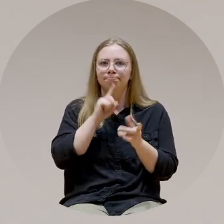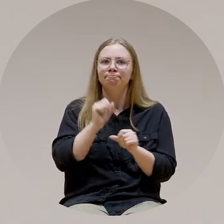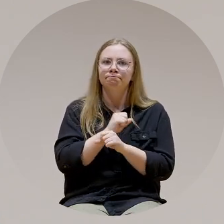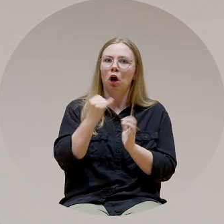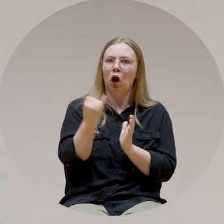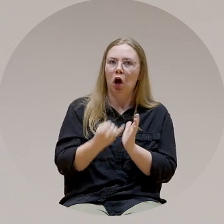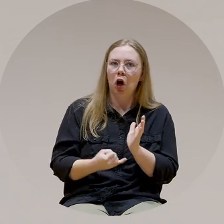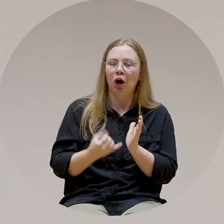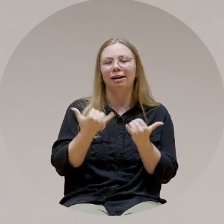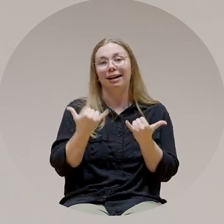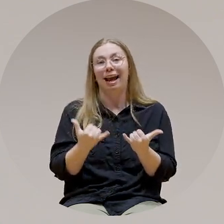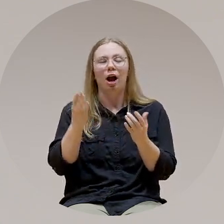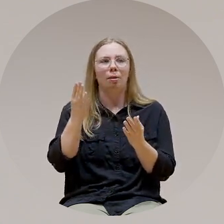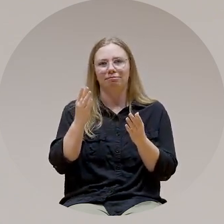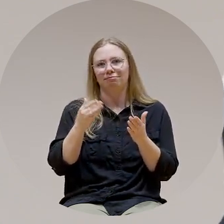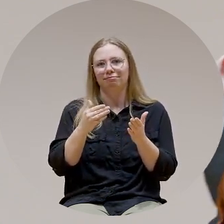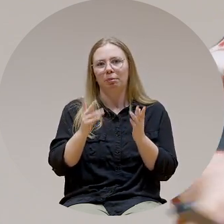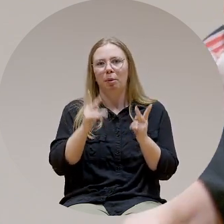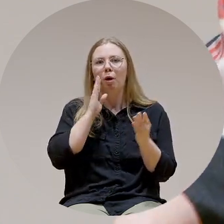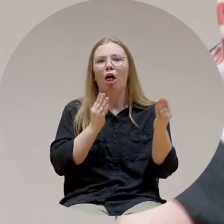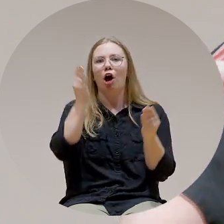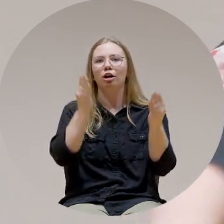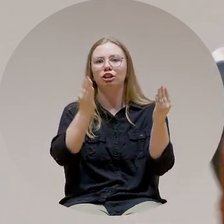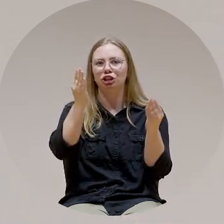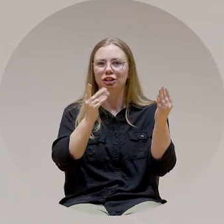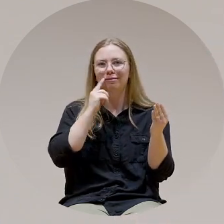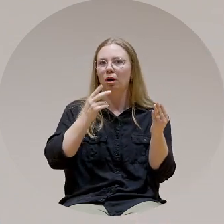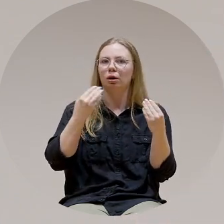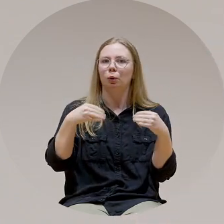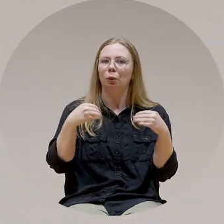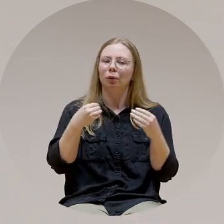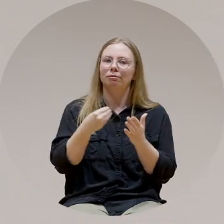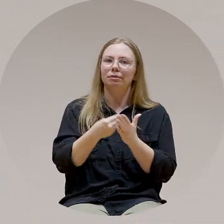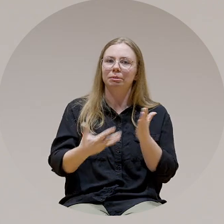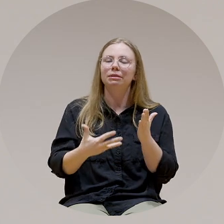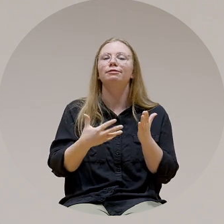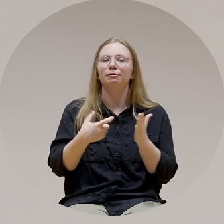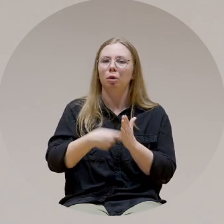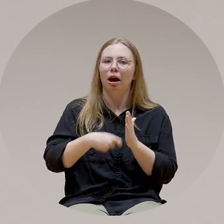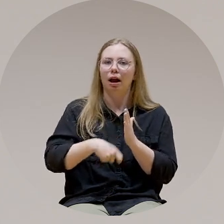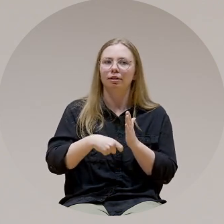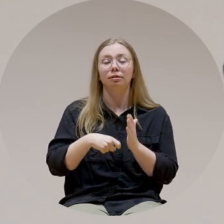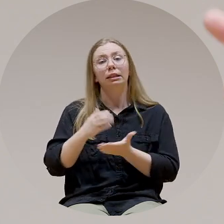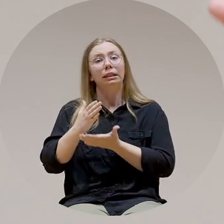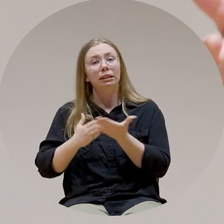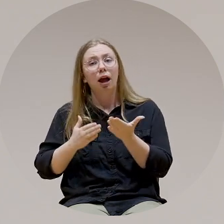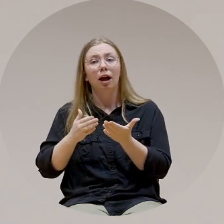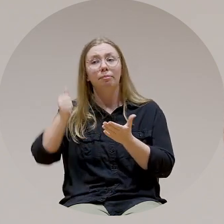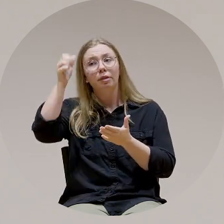they've been auctioned today for very high prices. Some of them were books that were passed around by different men, and some